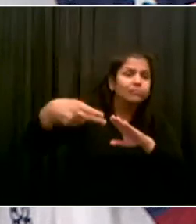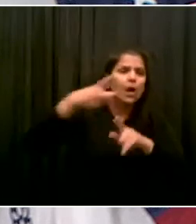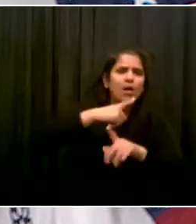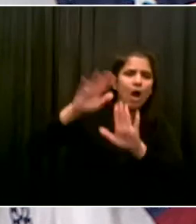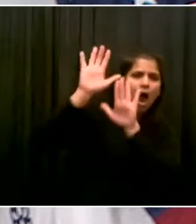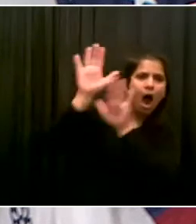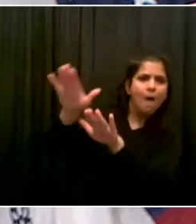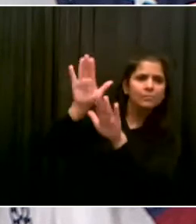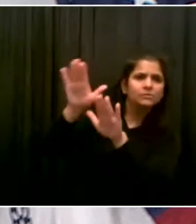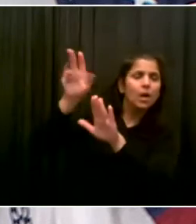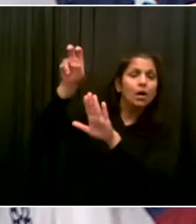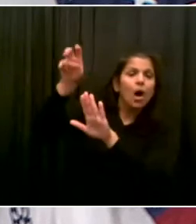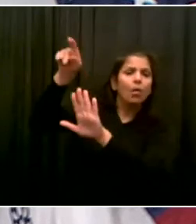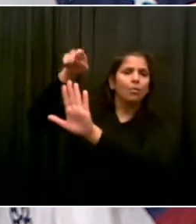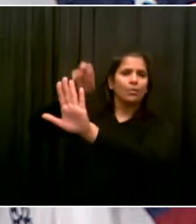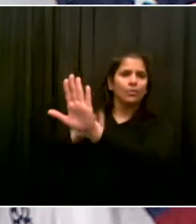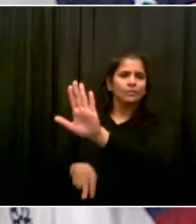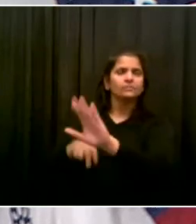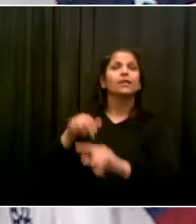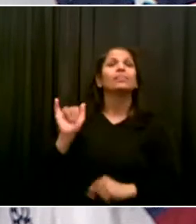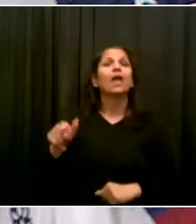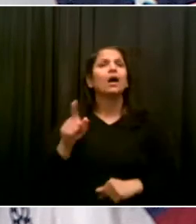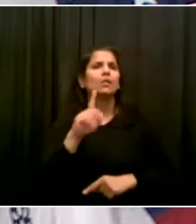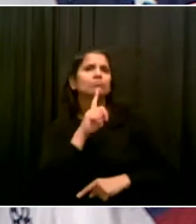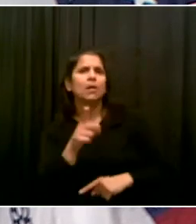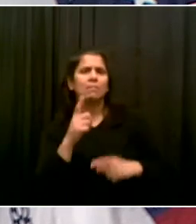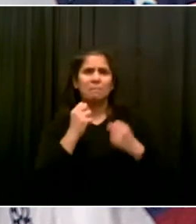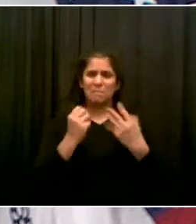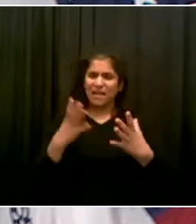Last question for today goes to Yoav from the city.